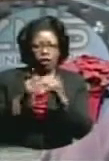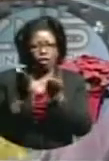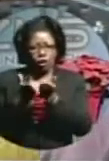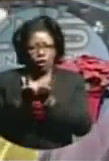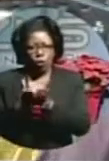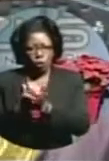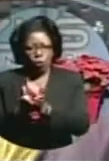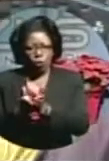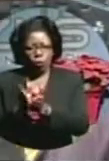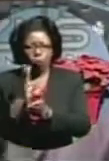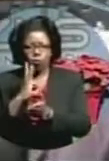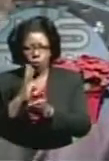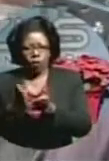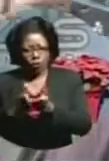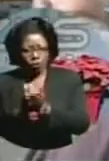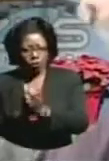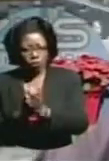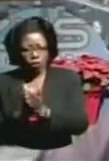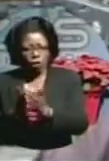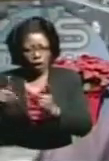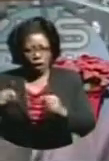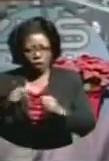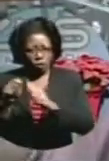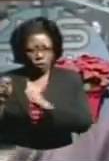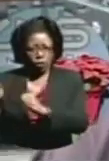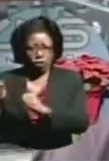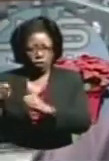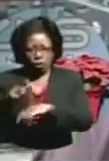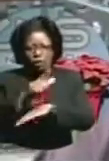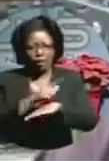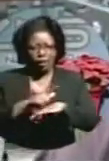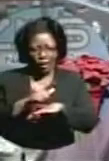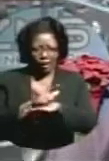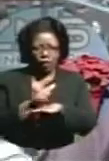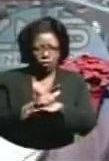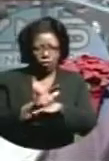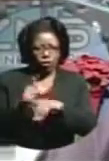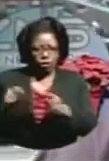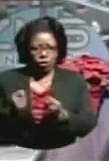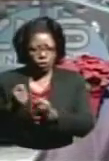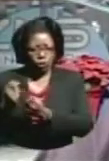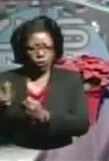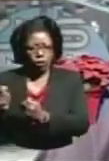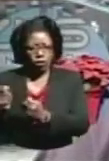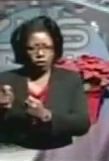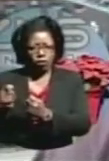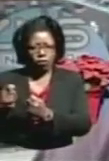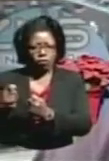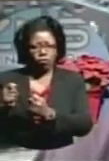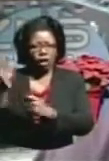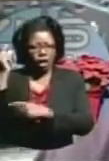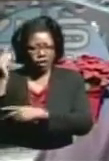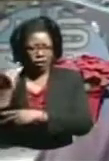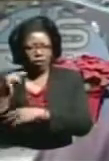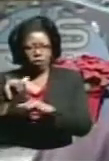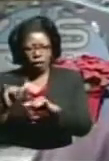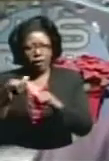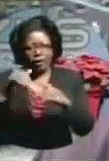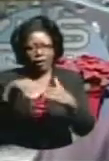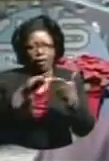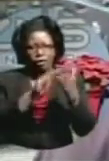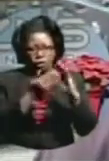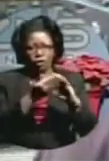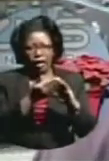are provided, the land-based tours, and the remaining amount of our guests normally go downtown to the